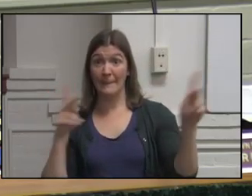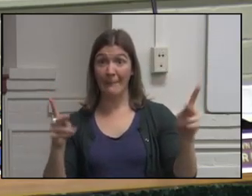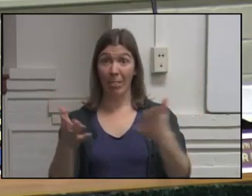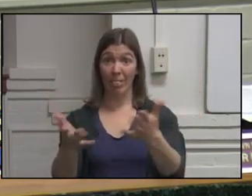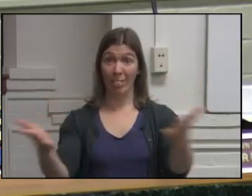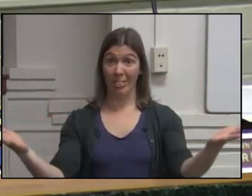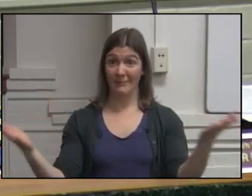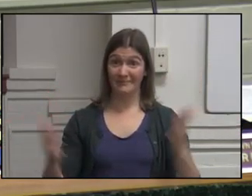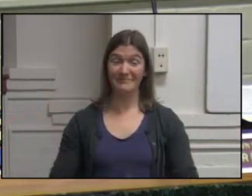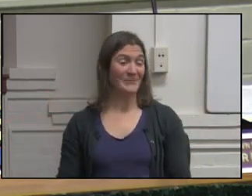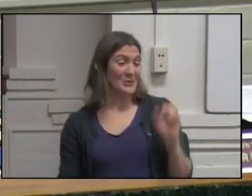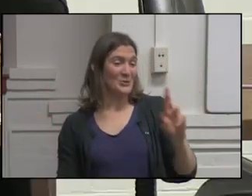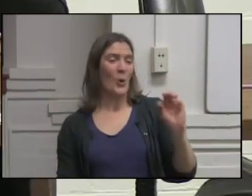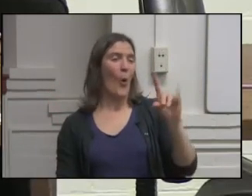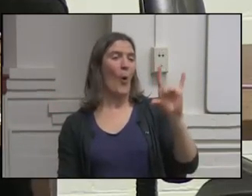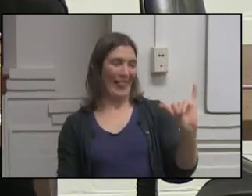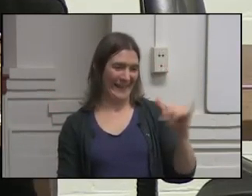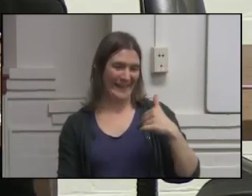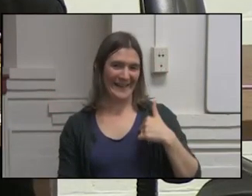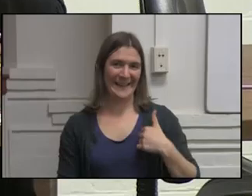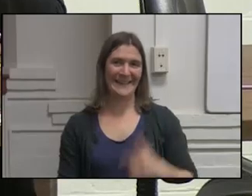audience? Sure.